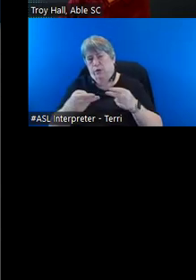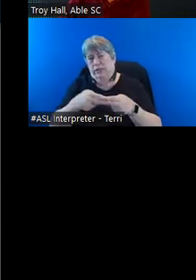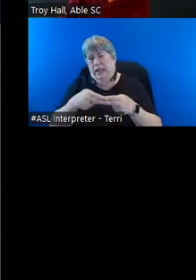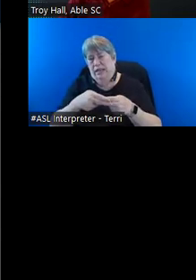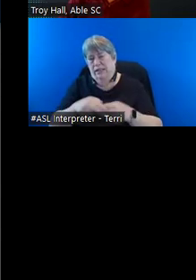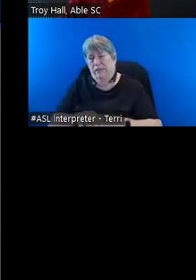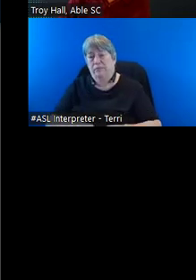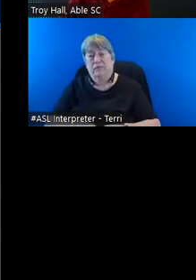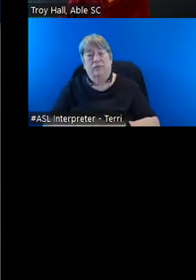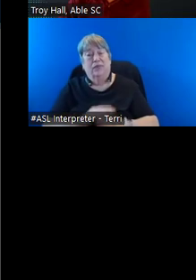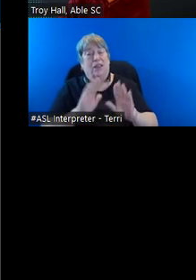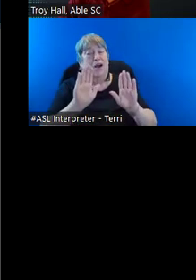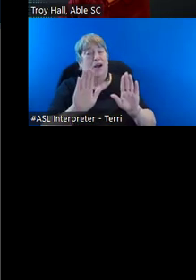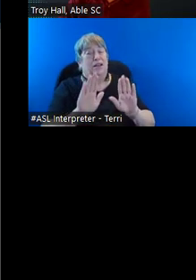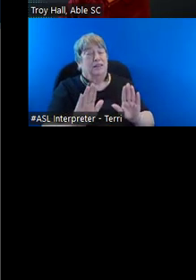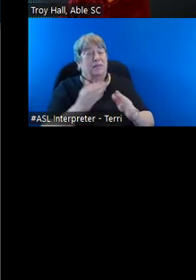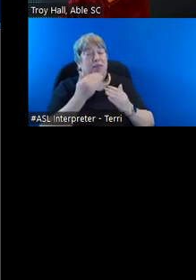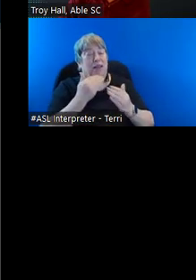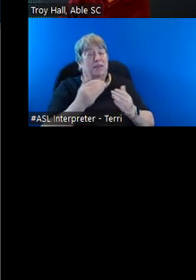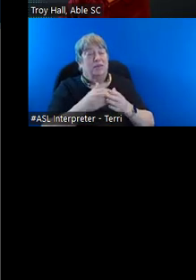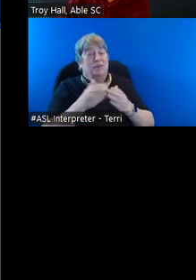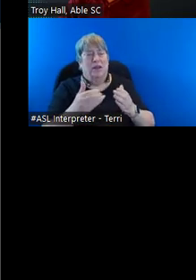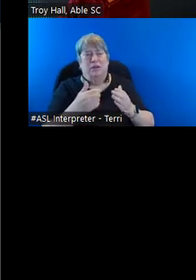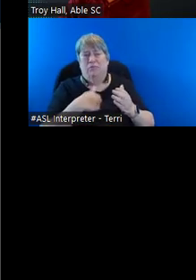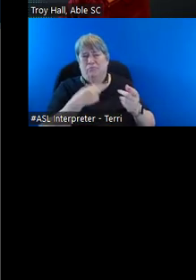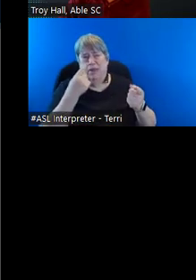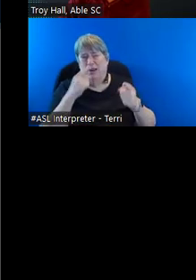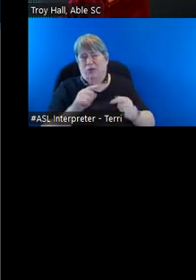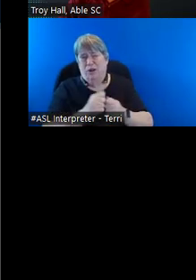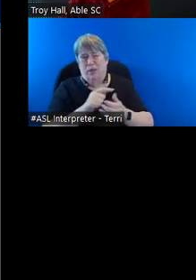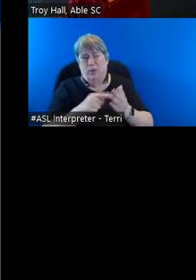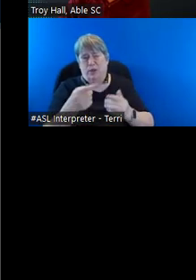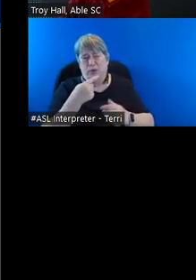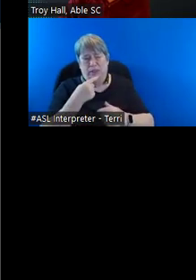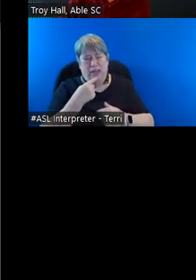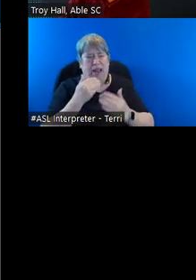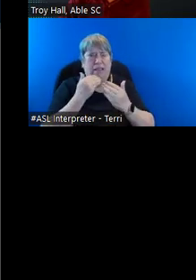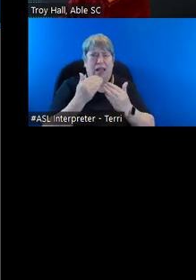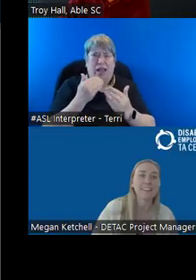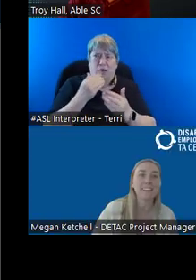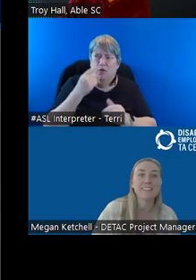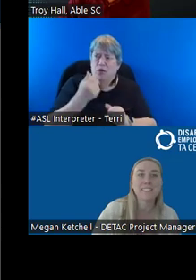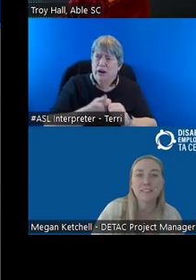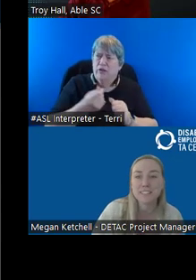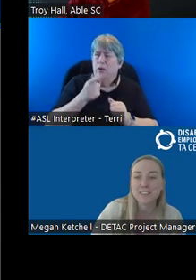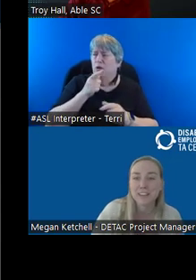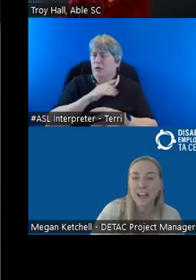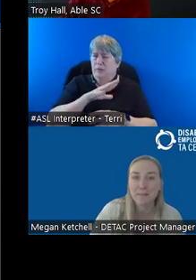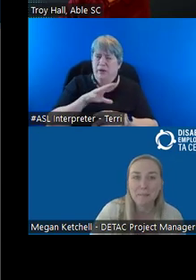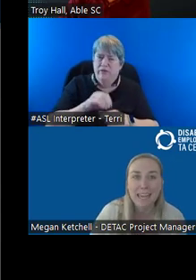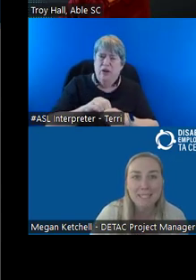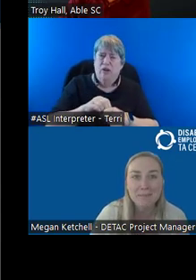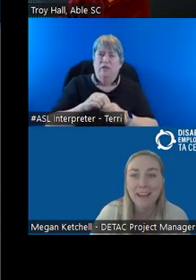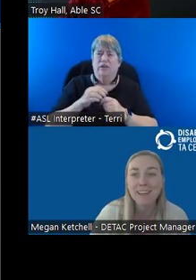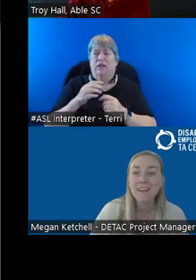Awesome. Thanks so much, Troy. And yeah, I want to echo what you said. Thank you to everyone who's been actively participating in this conversation.